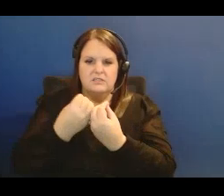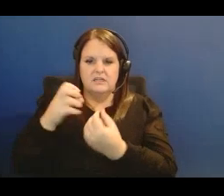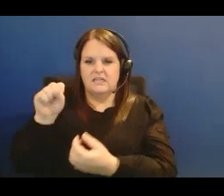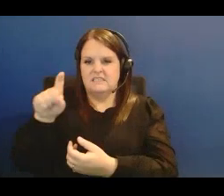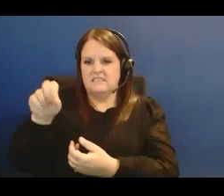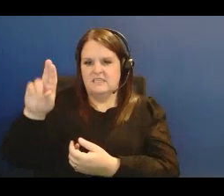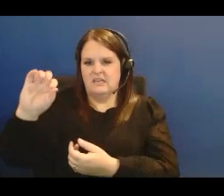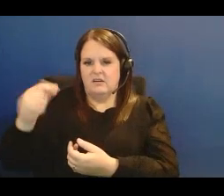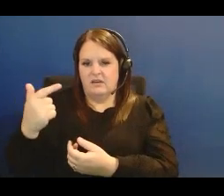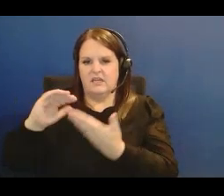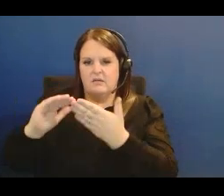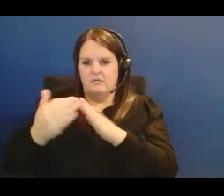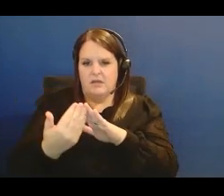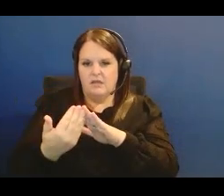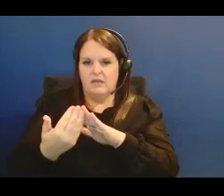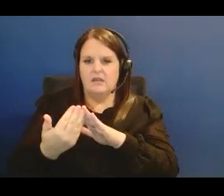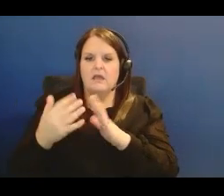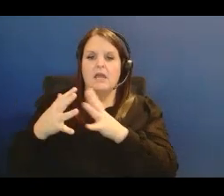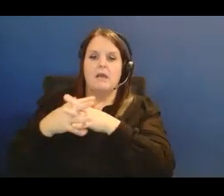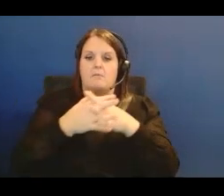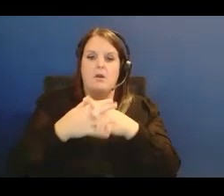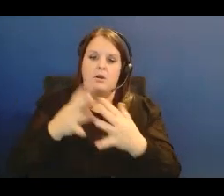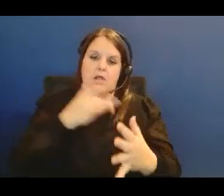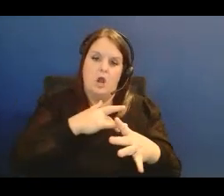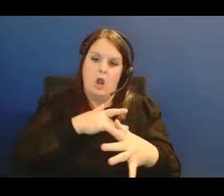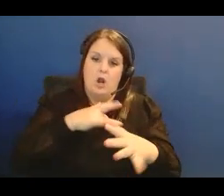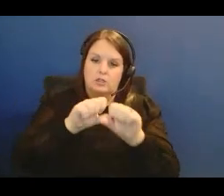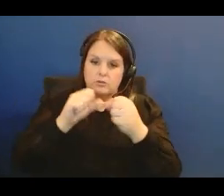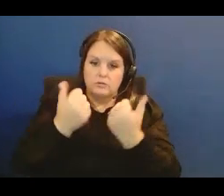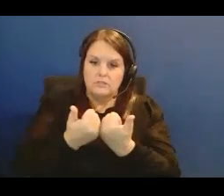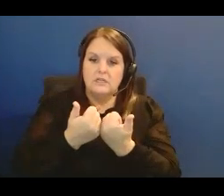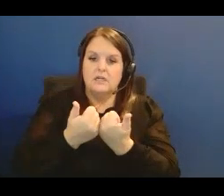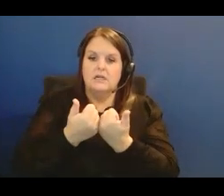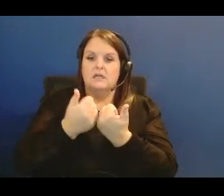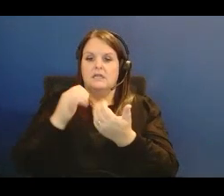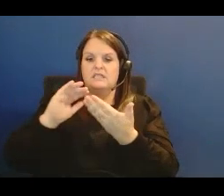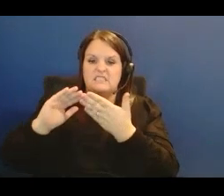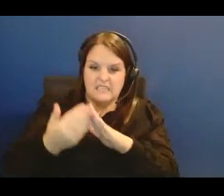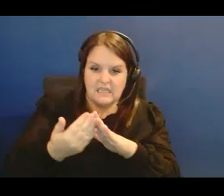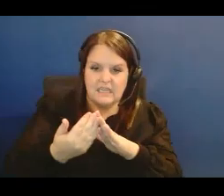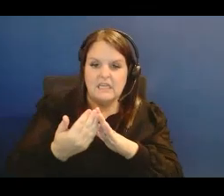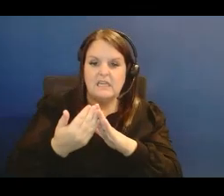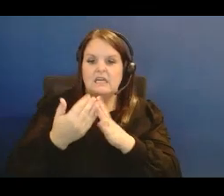as the American Heart Association, Puentes, Duro, UNLV, and others.